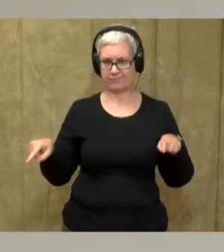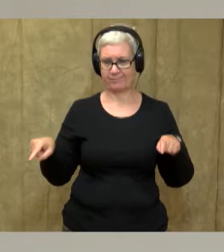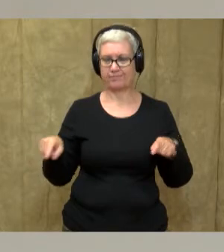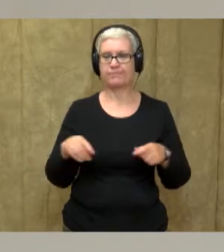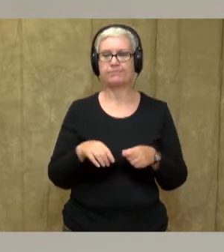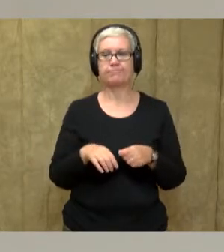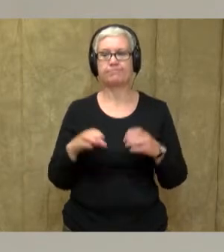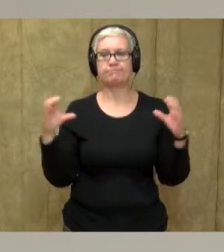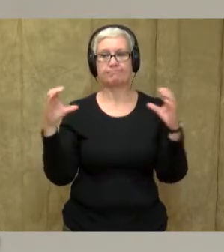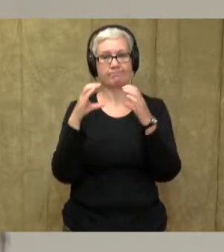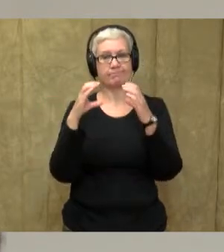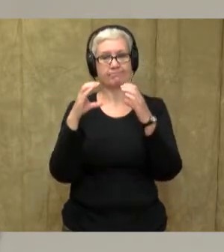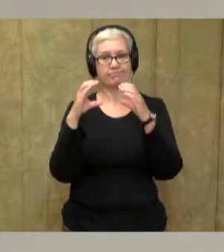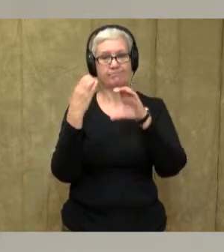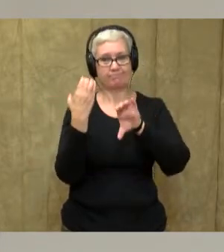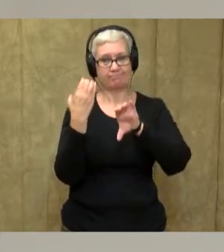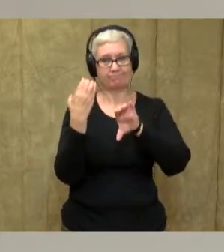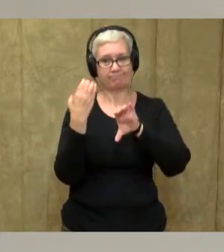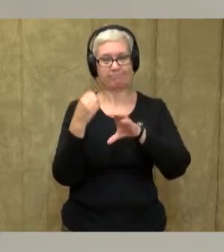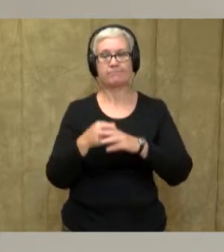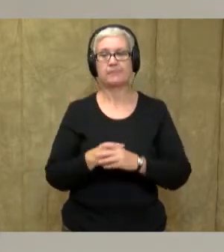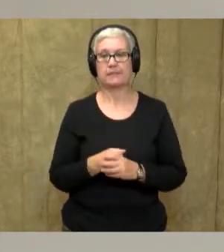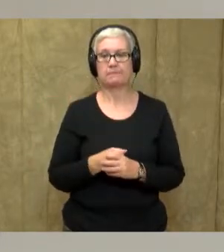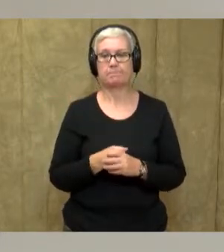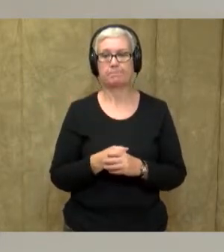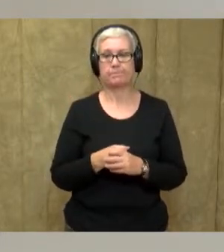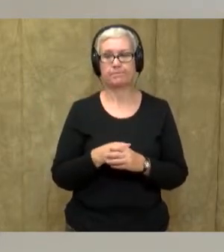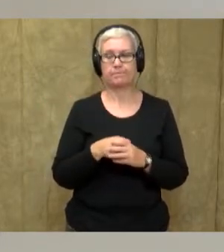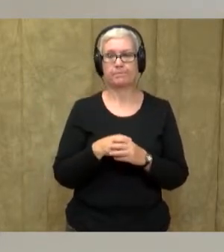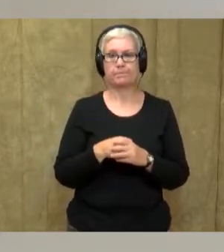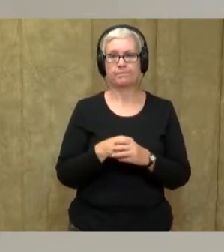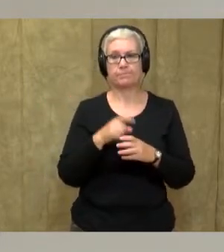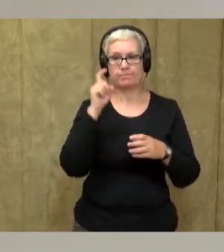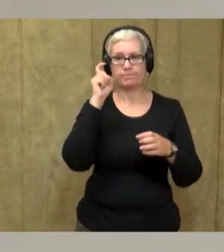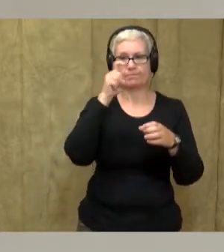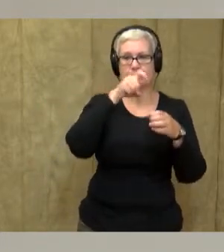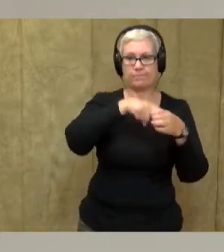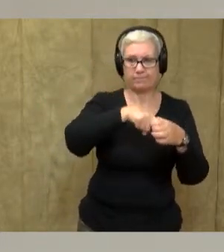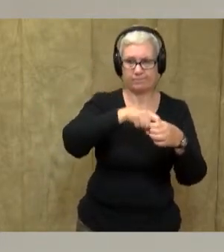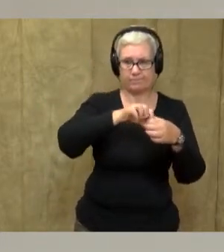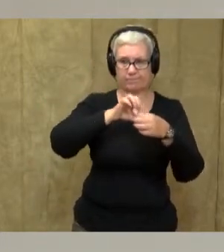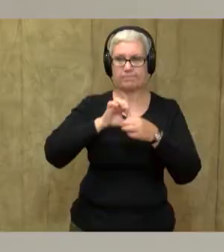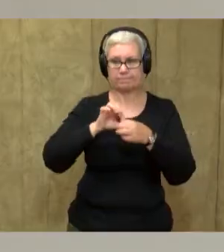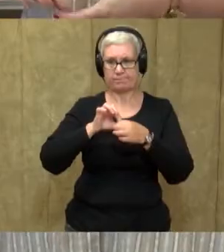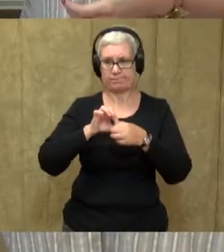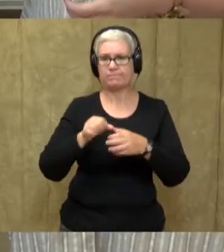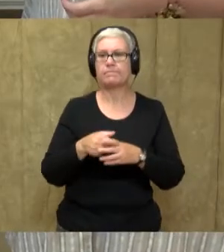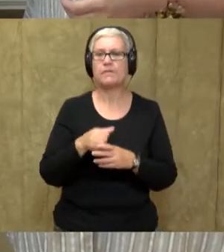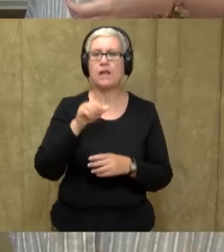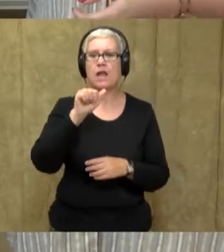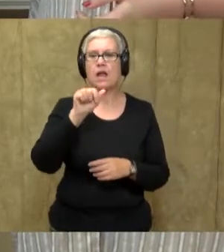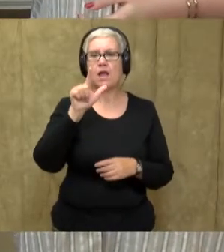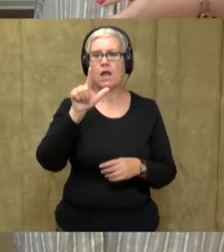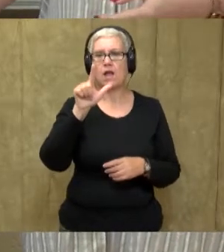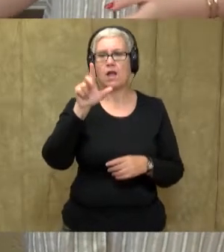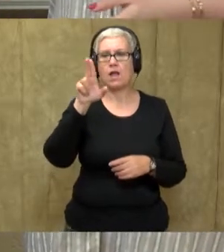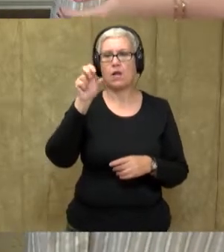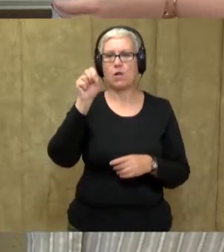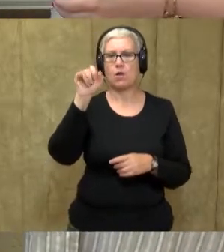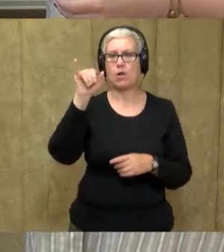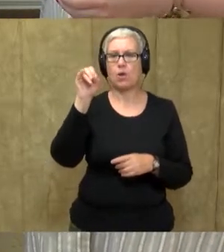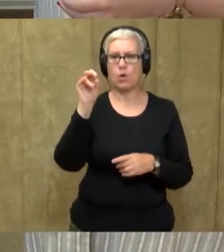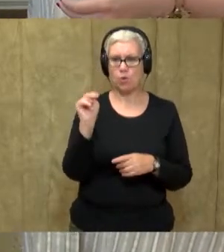antithesis. Next one is illusion. Not illusion with an I, not something foggy that we